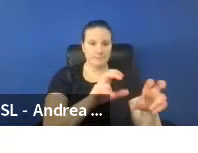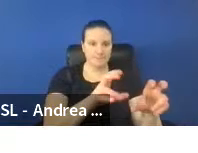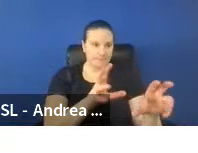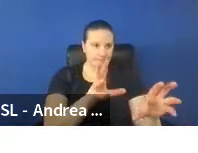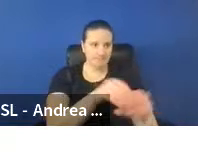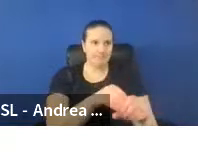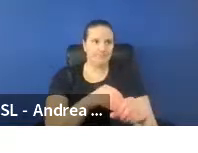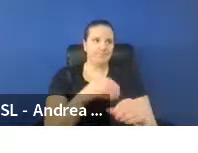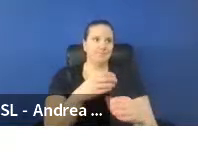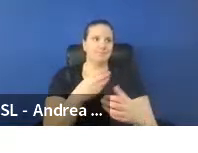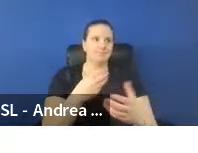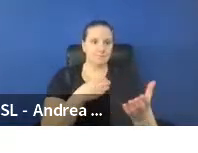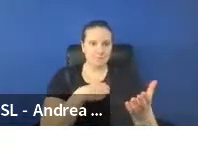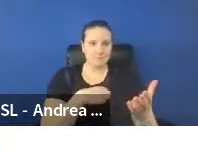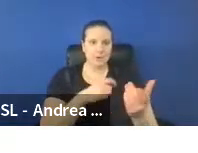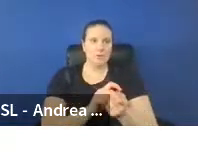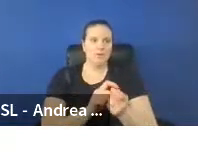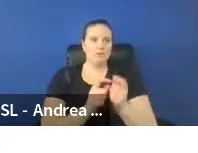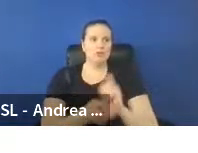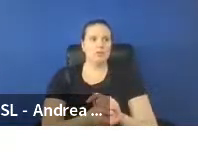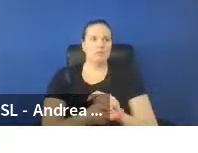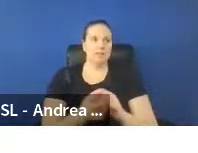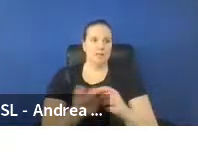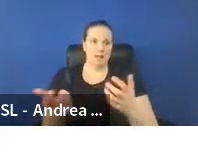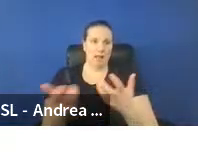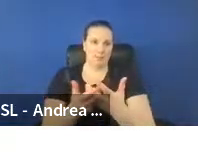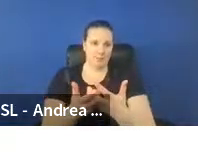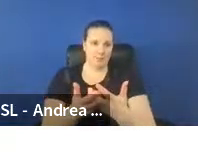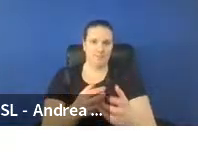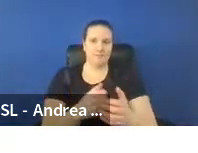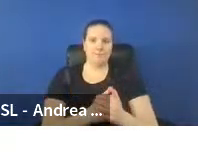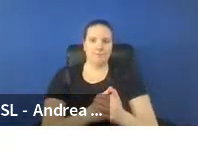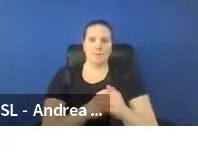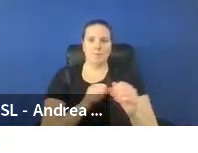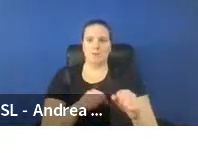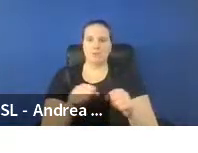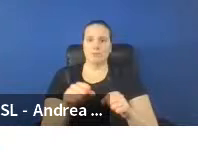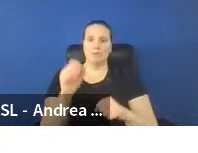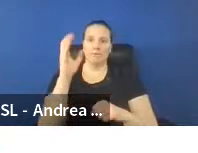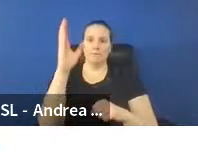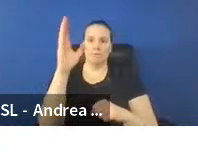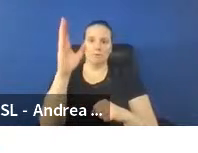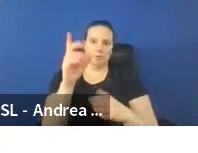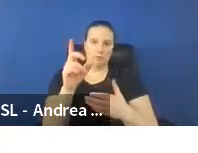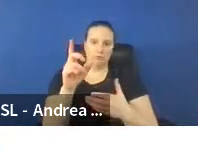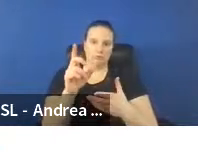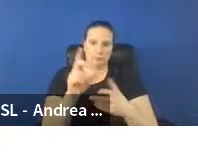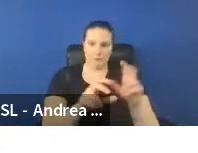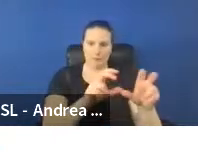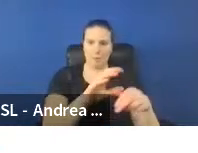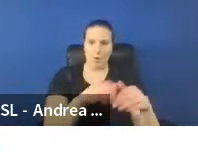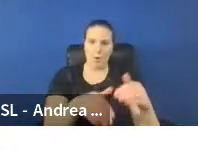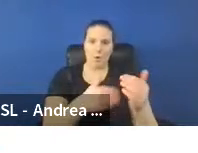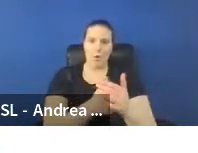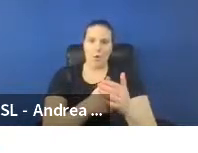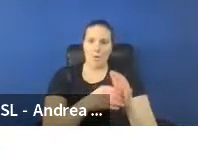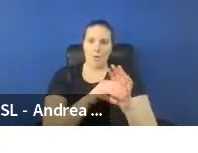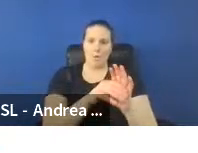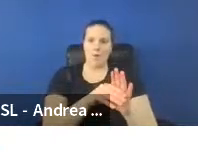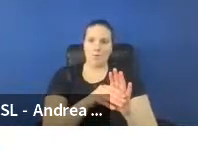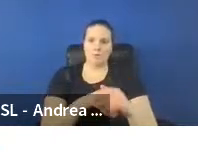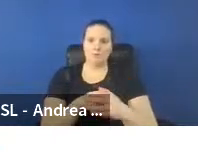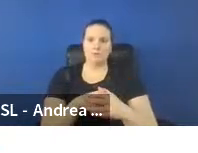is desirable to adjust the alignment of a potential future investment to ensure that all modes, light